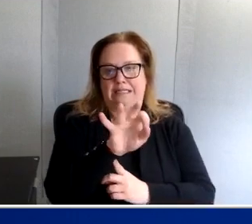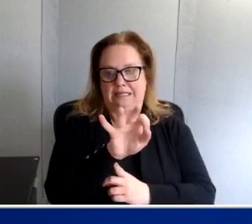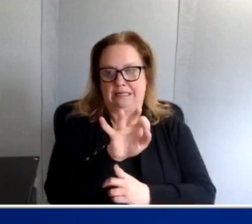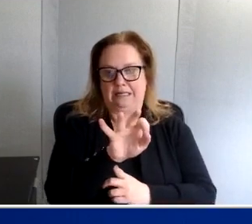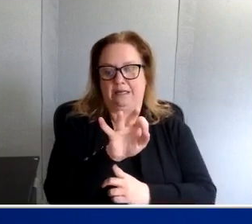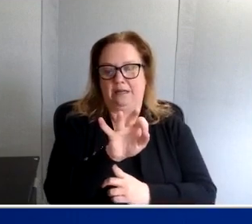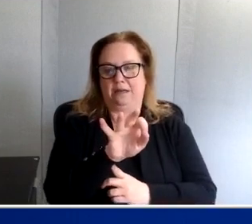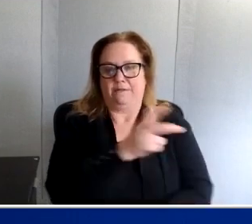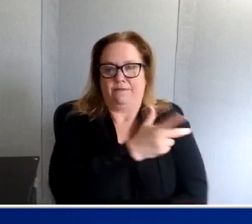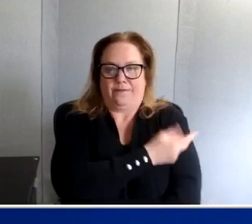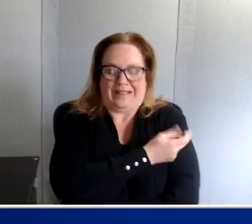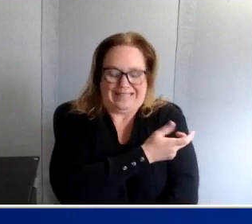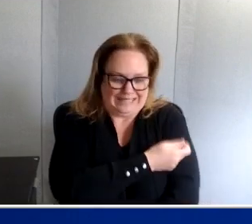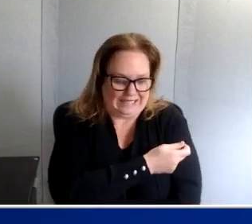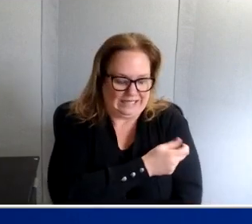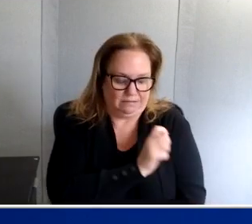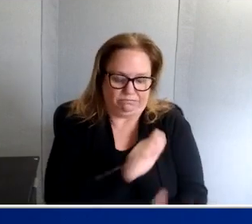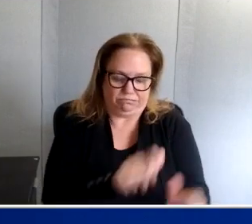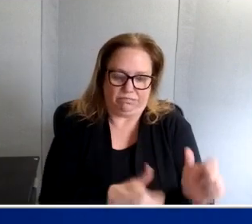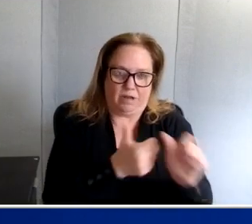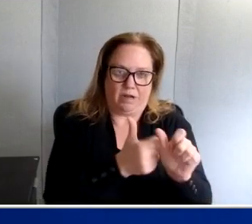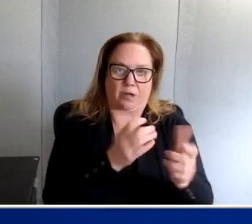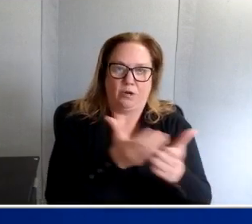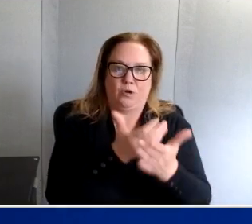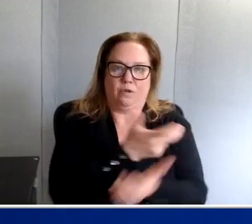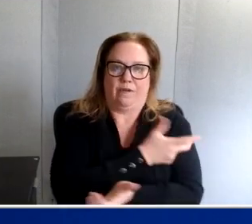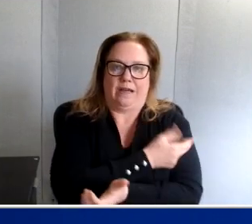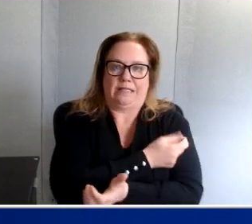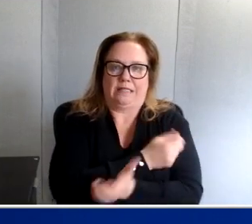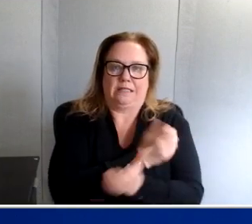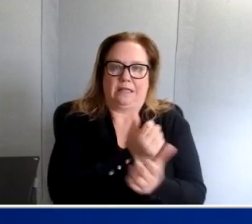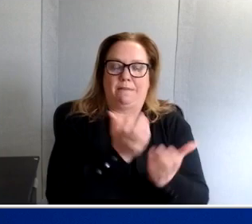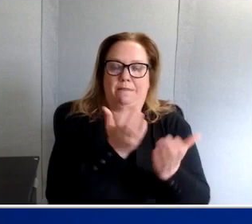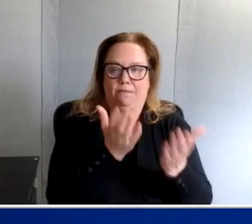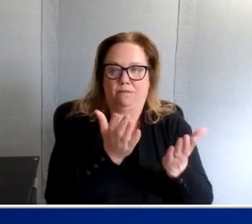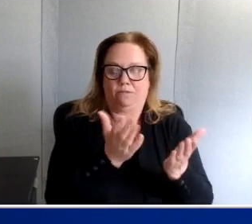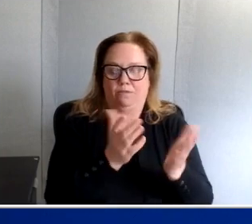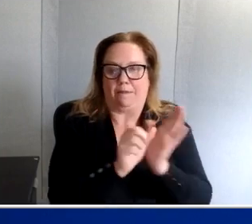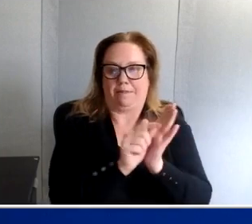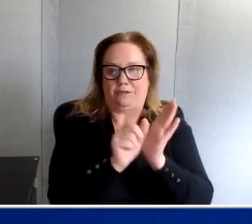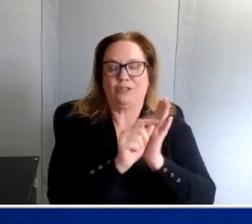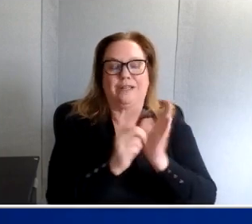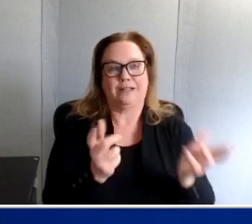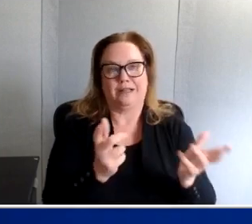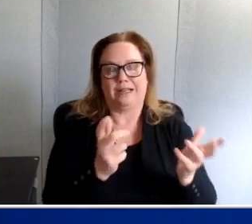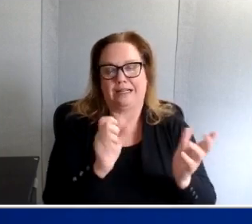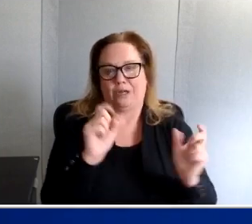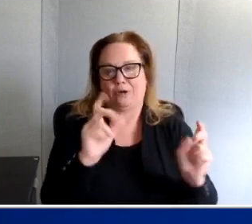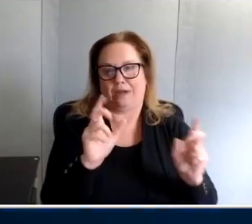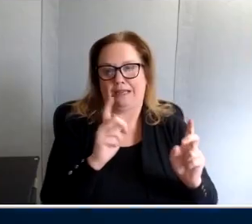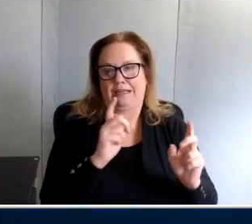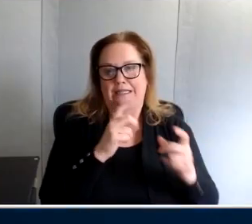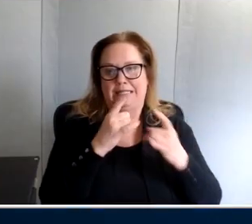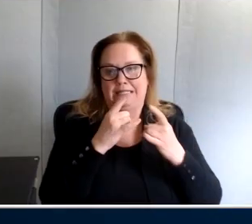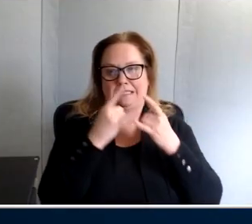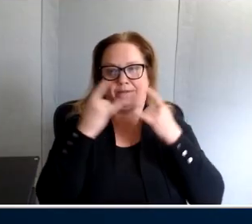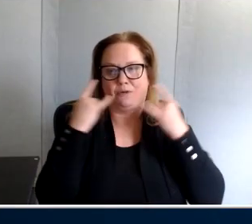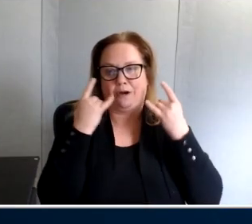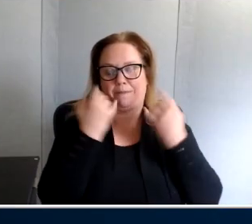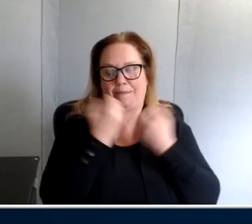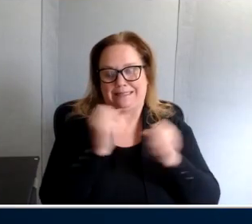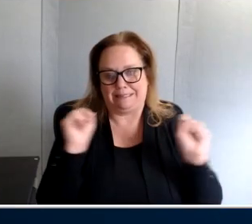date with your vaccines. We know new vaccine recommendations came out, and again, it's always okay and safe to wear a mask.